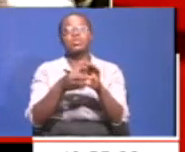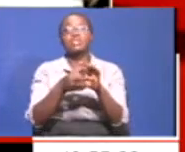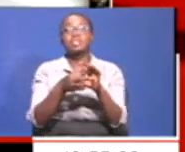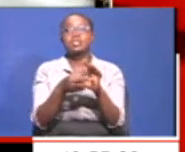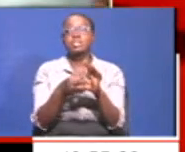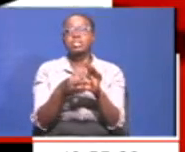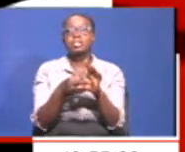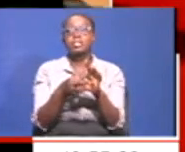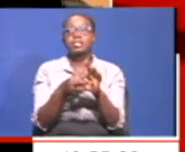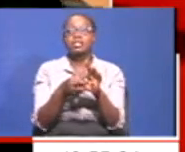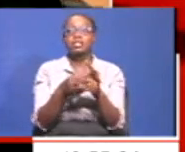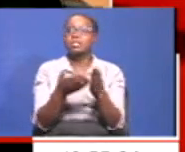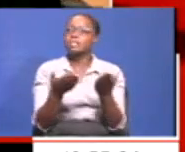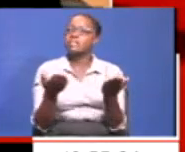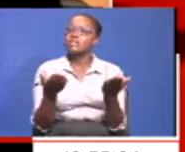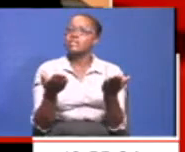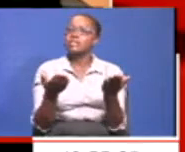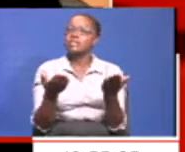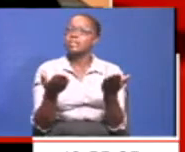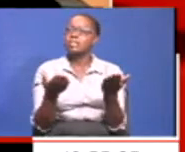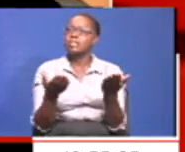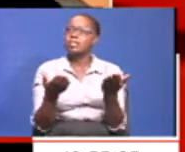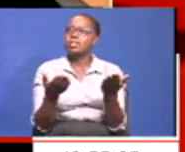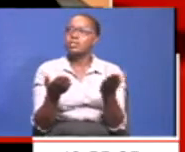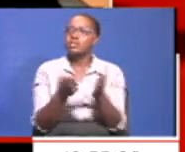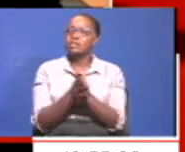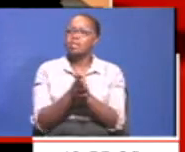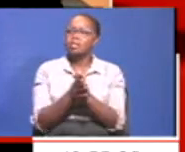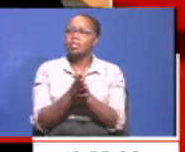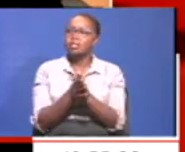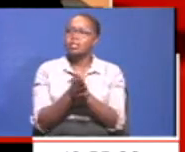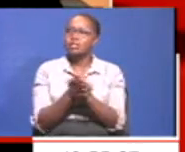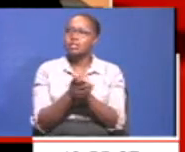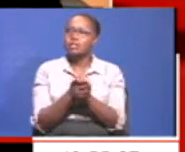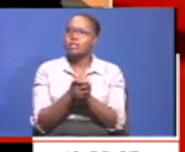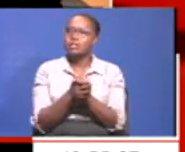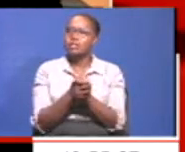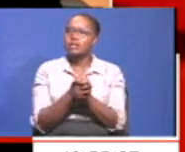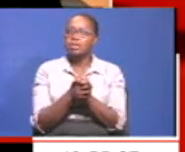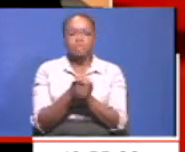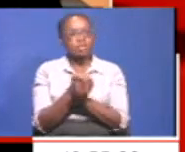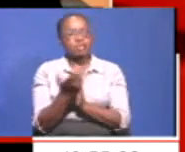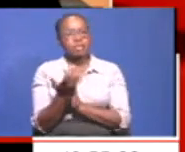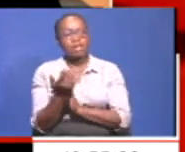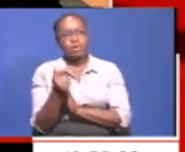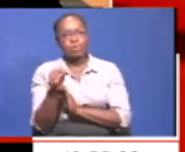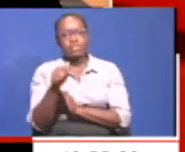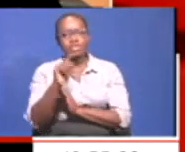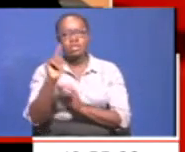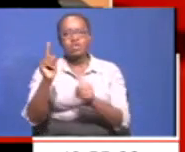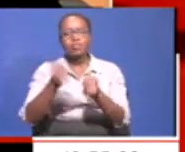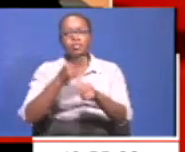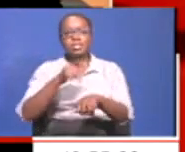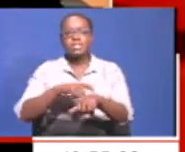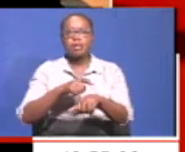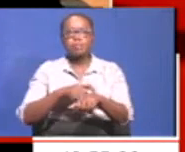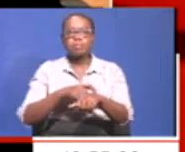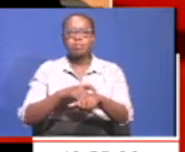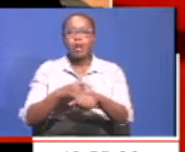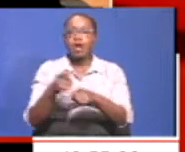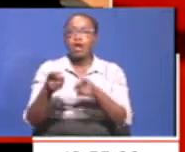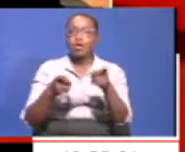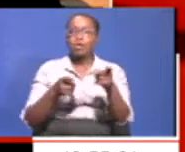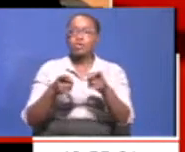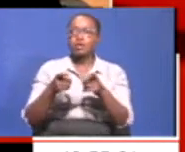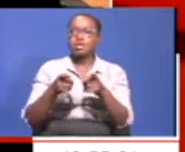well, Lisa, let me just come back. And for you, Pauline, Pauline, this is your first time navigating, which means that you've got to handle a lot